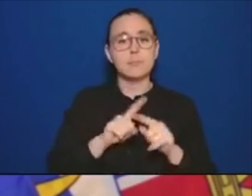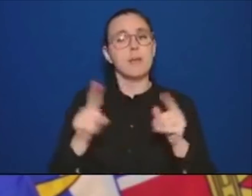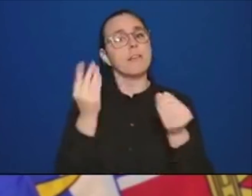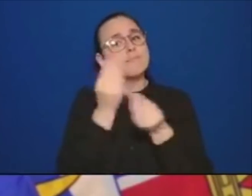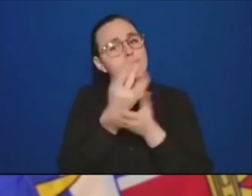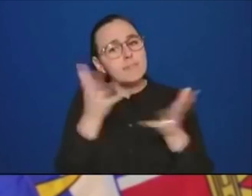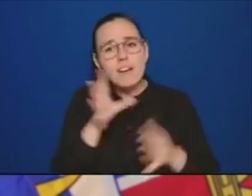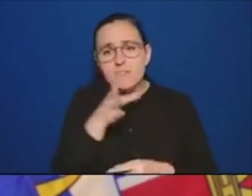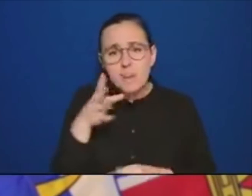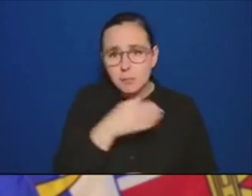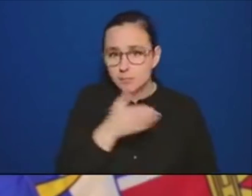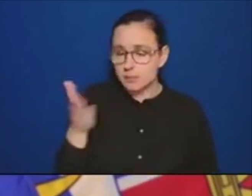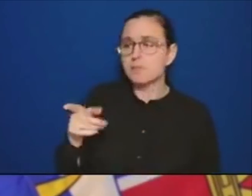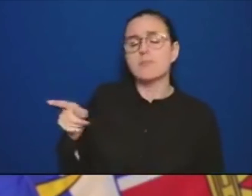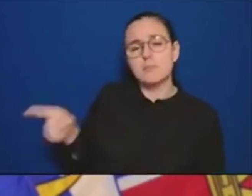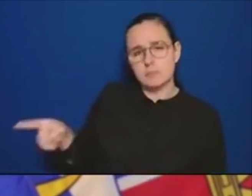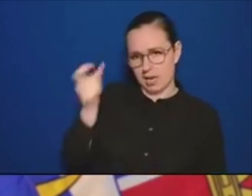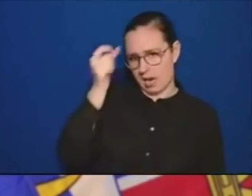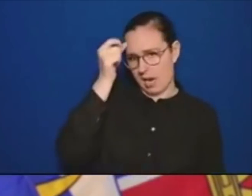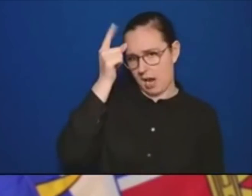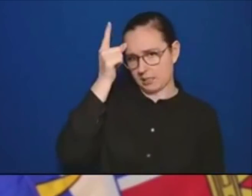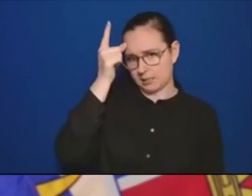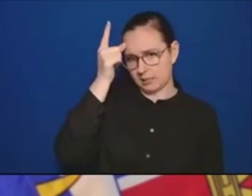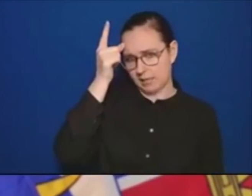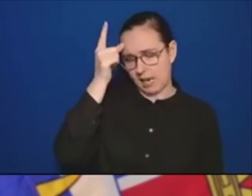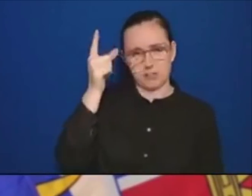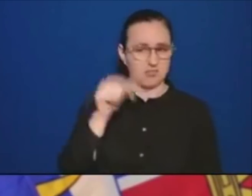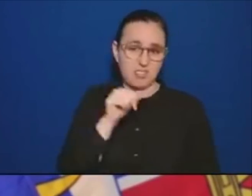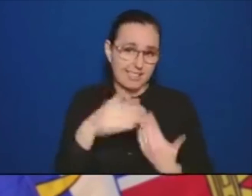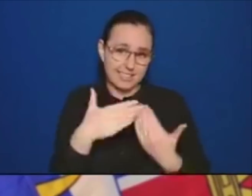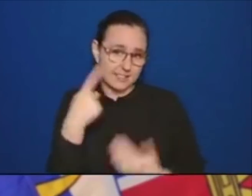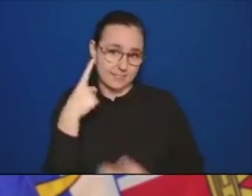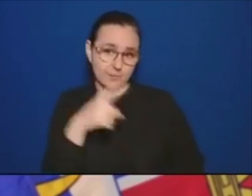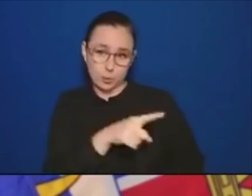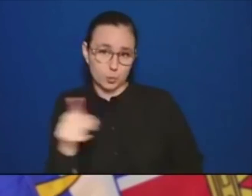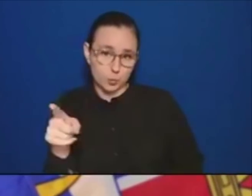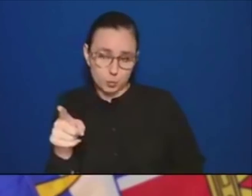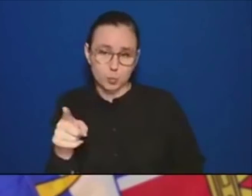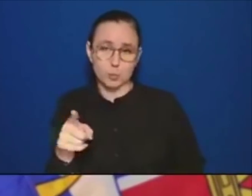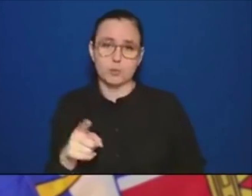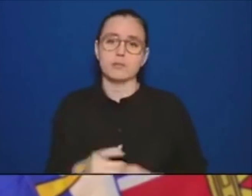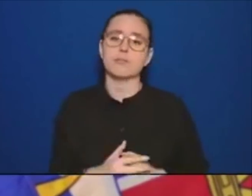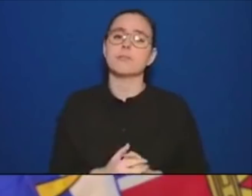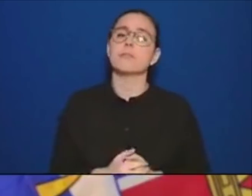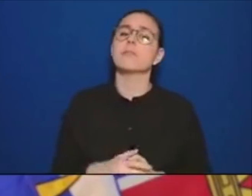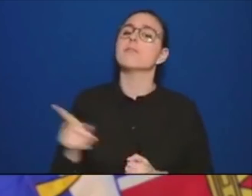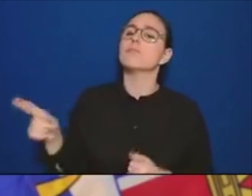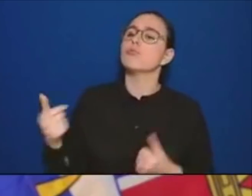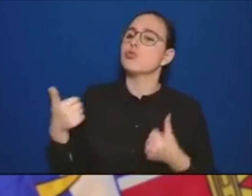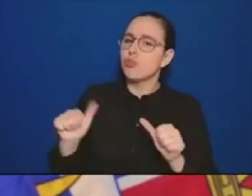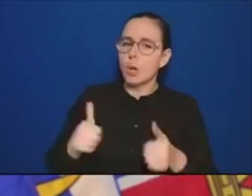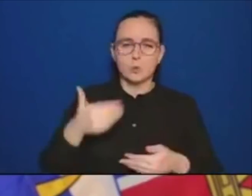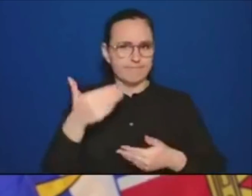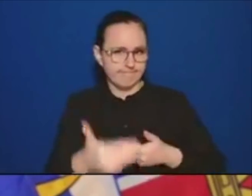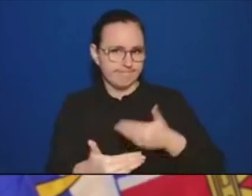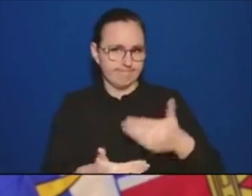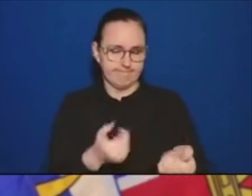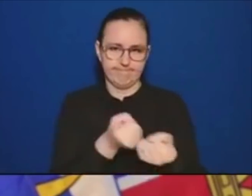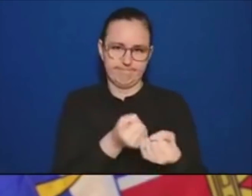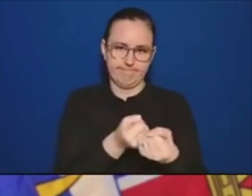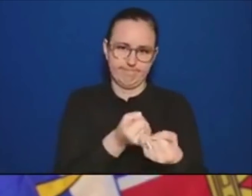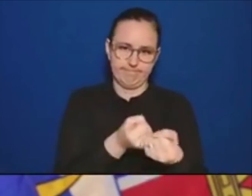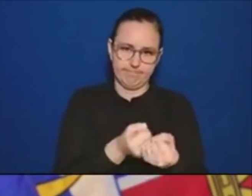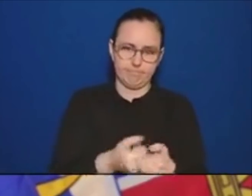that understand how difficult this is for you, and they're trying to get this process moving as fast as possible. We're working with local governments on where to take